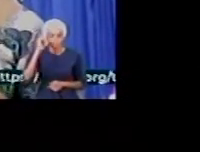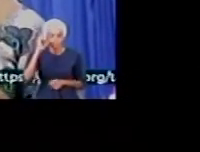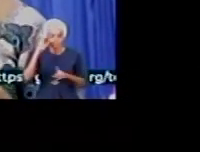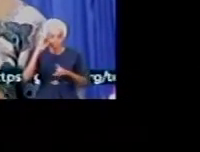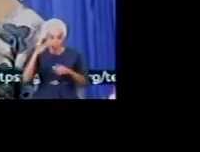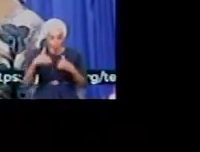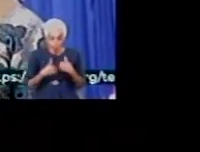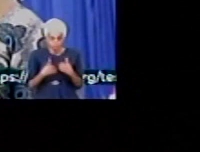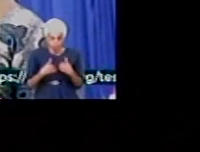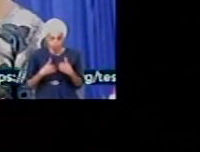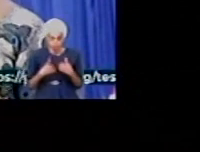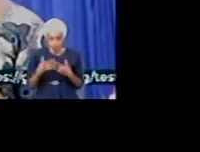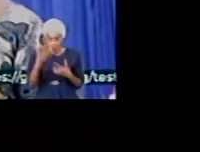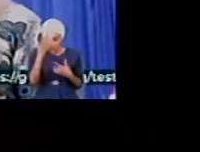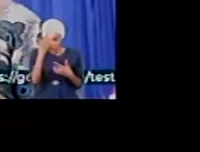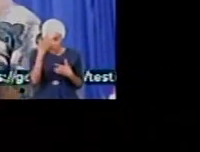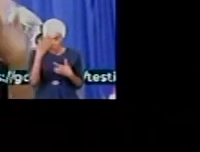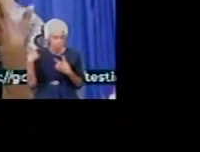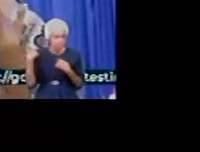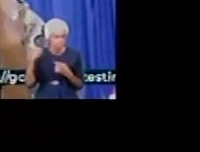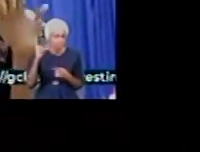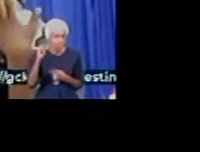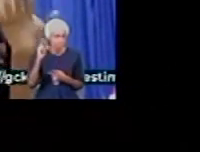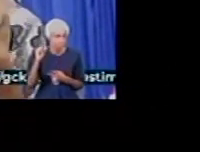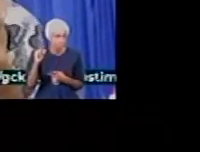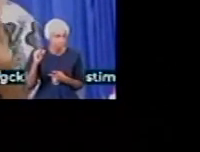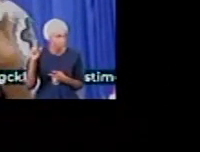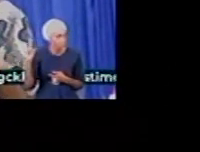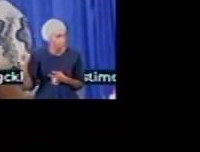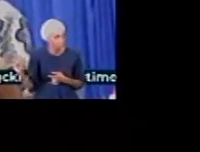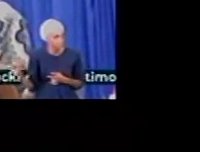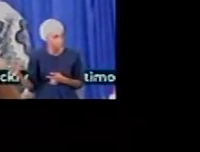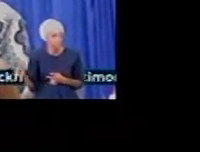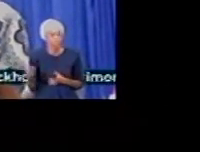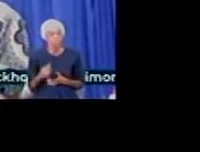issues. But miraculously, I told him